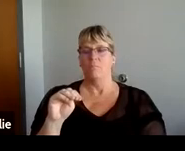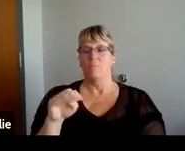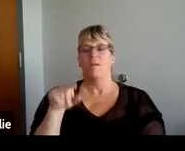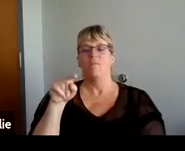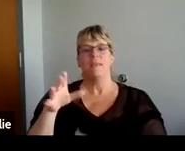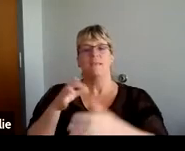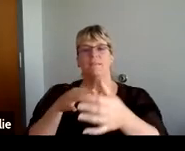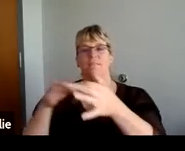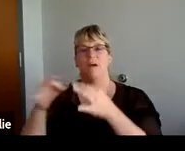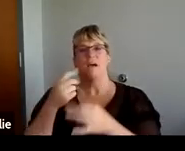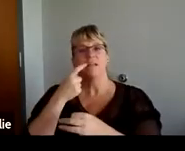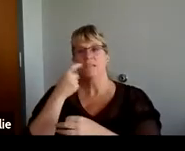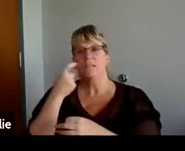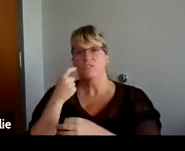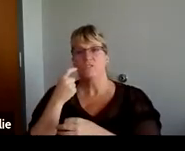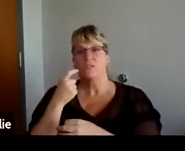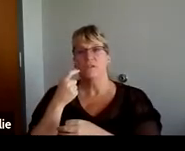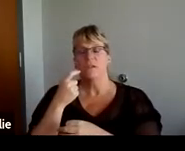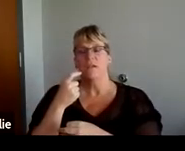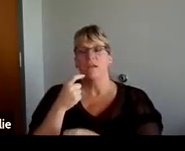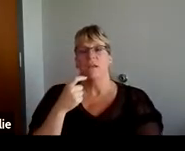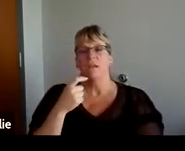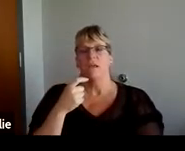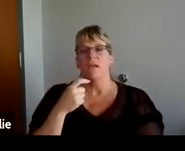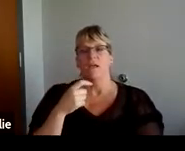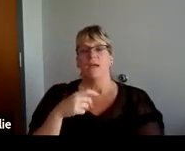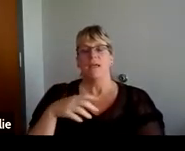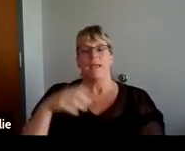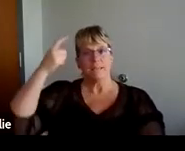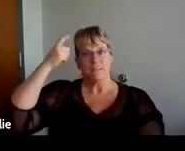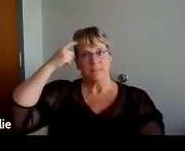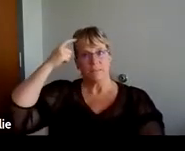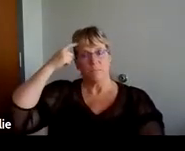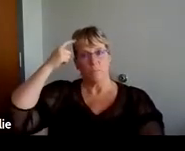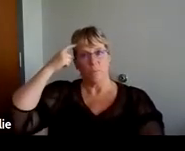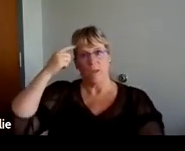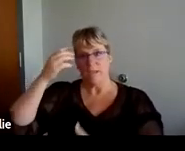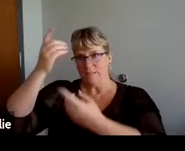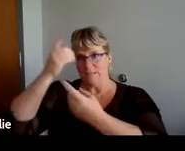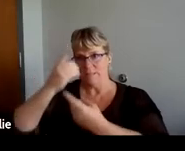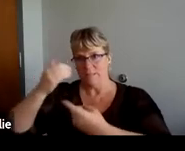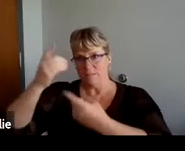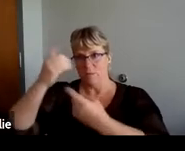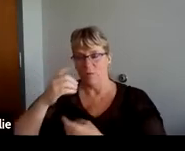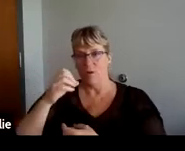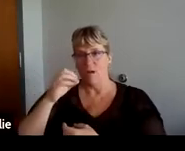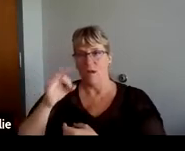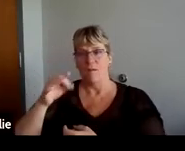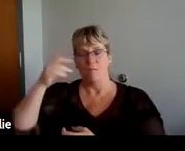defines addiction, it's a fundamental neurological disorder of the brain's